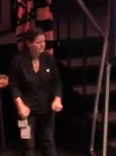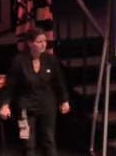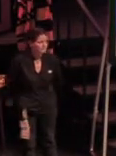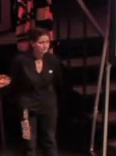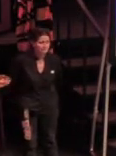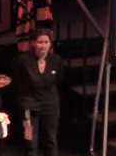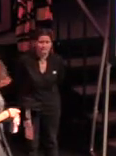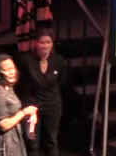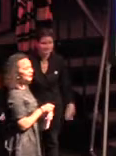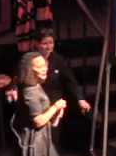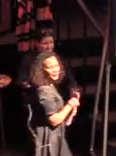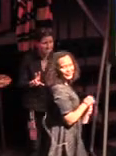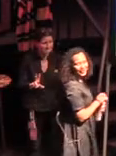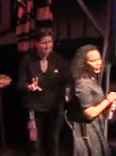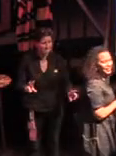No?